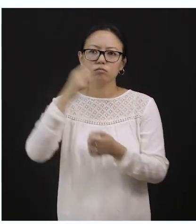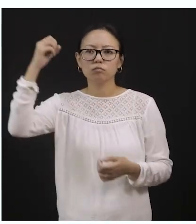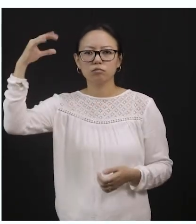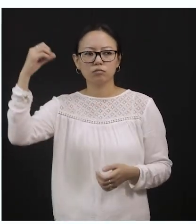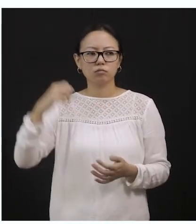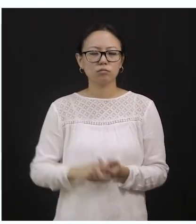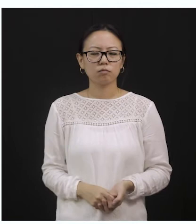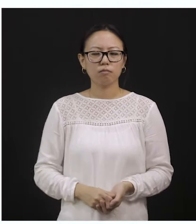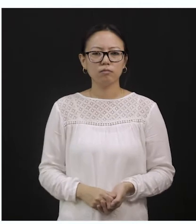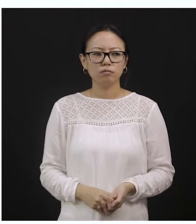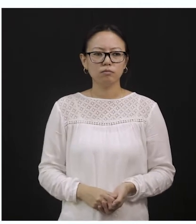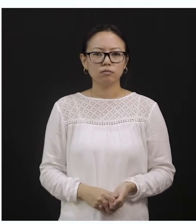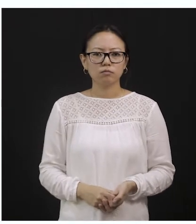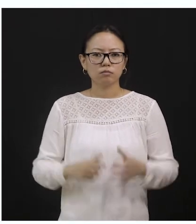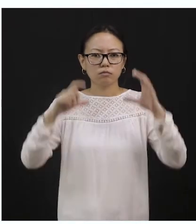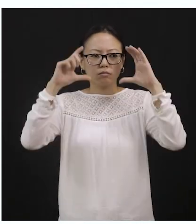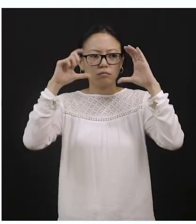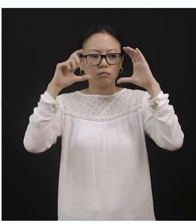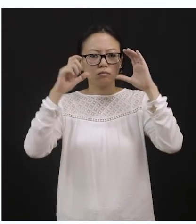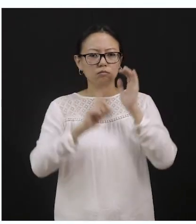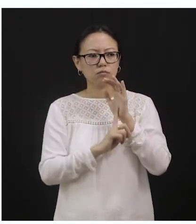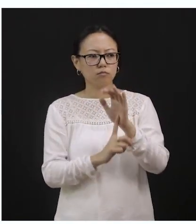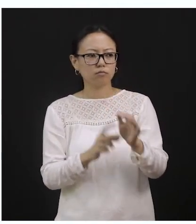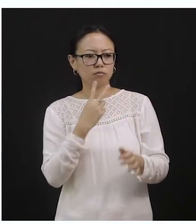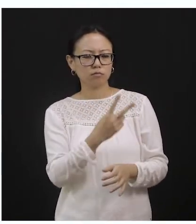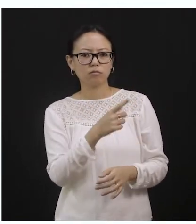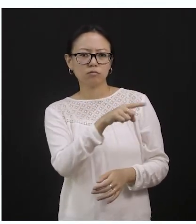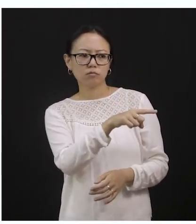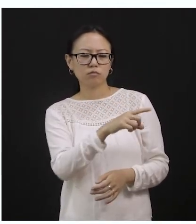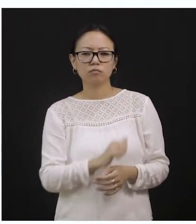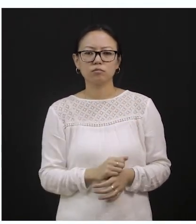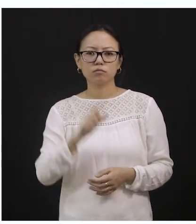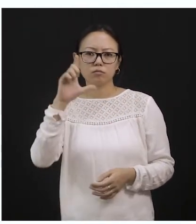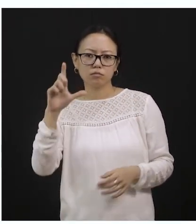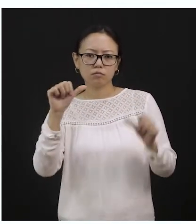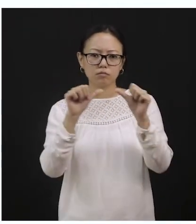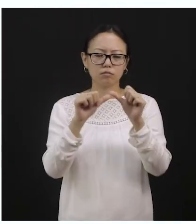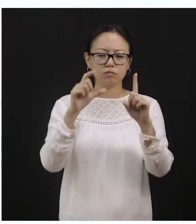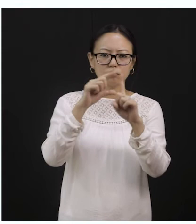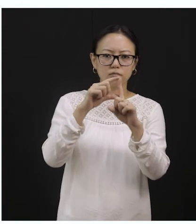next insect is about ladybird. This is called ladybird.